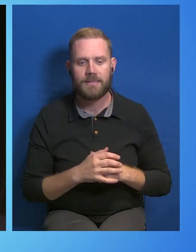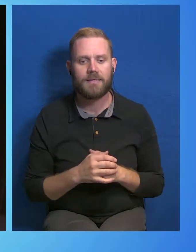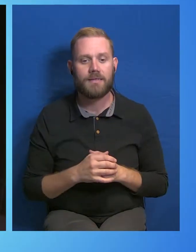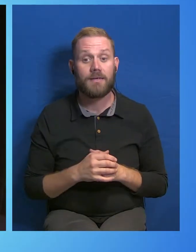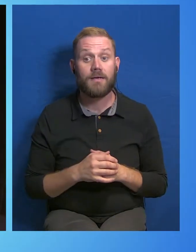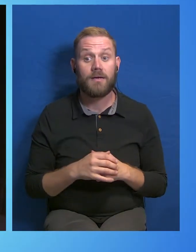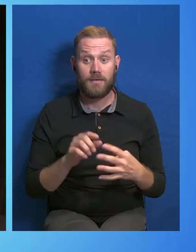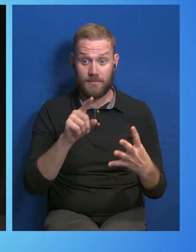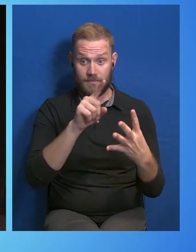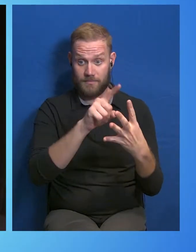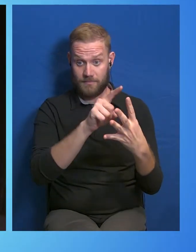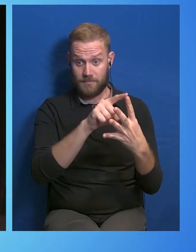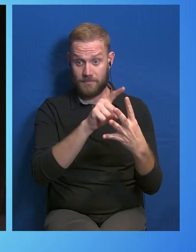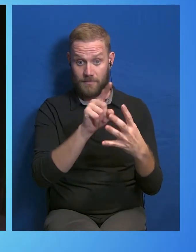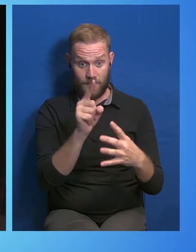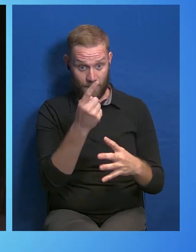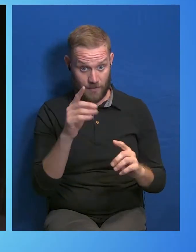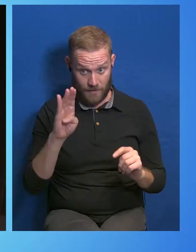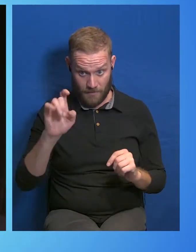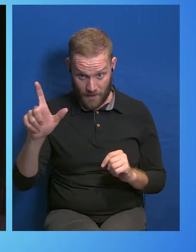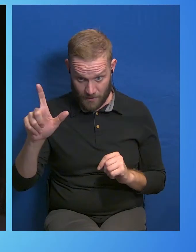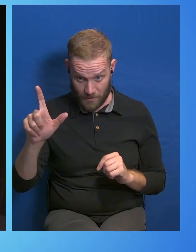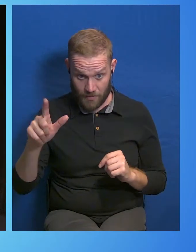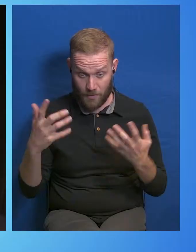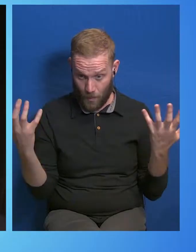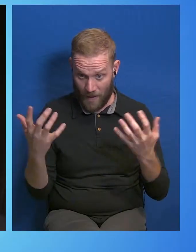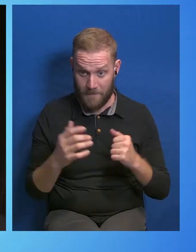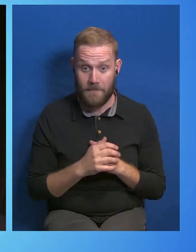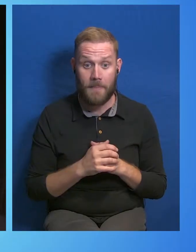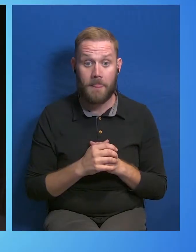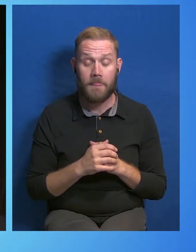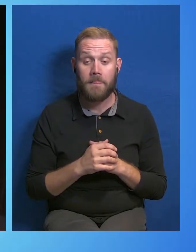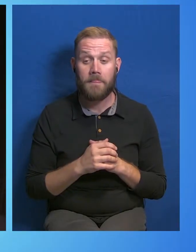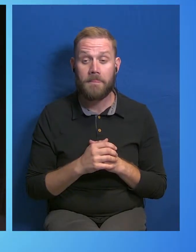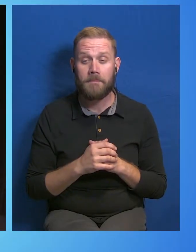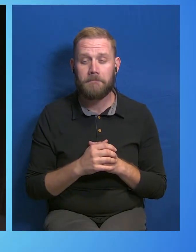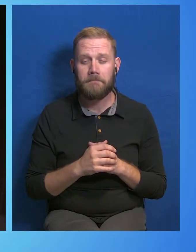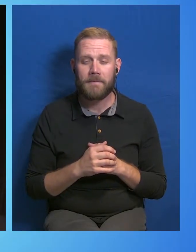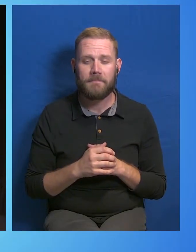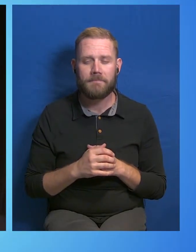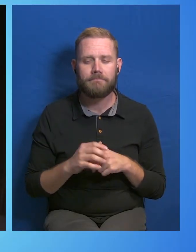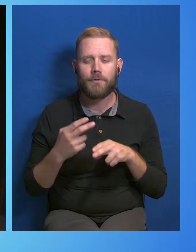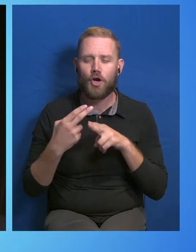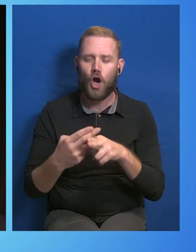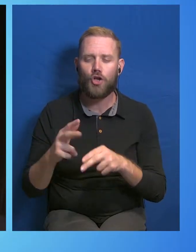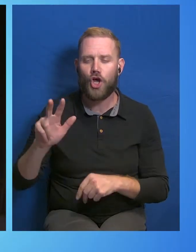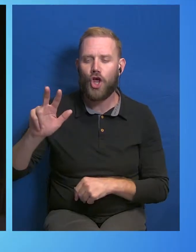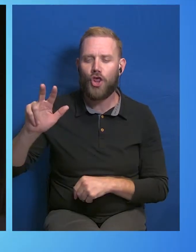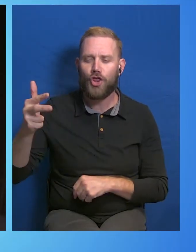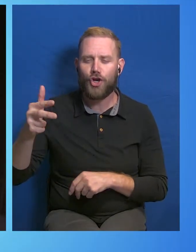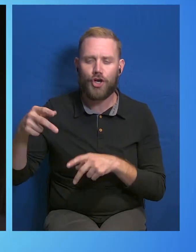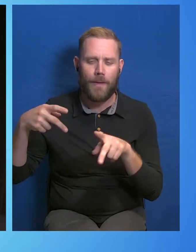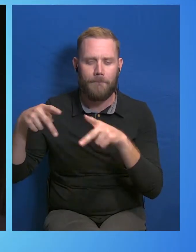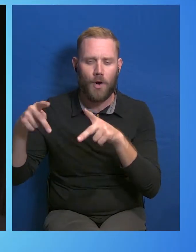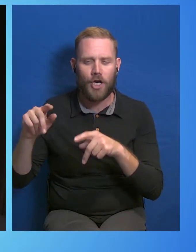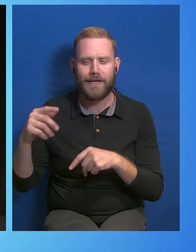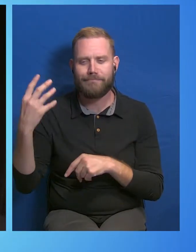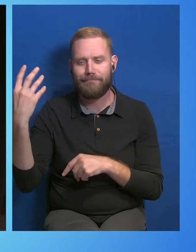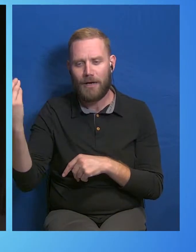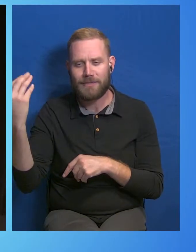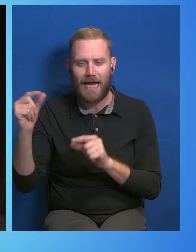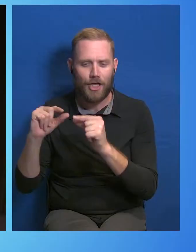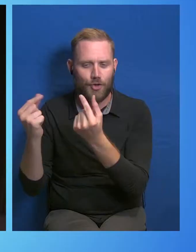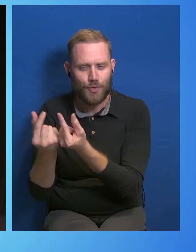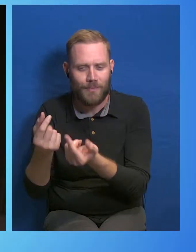The first of the 4 bills is really third-party financing. So, for